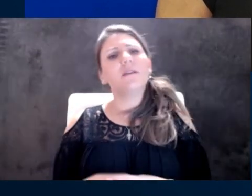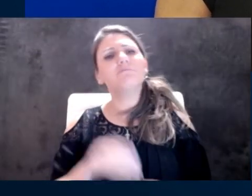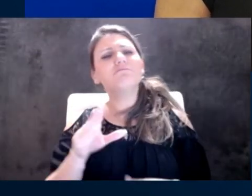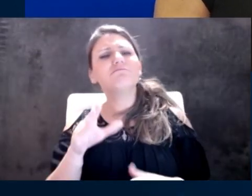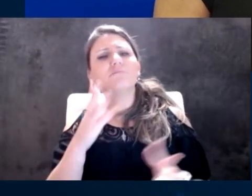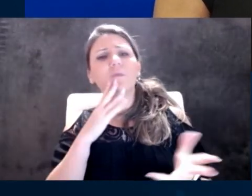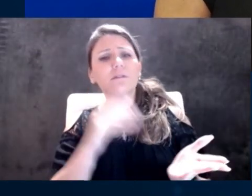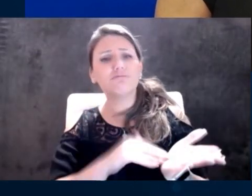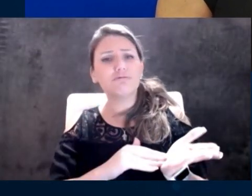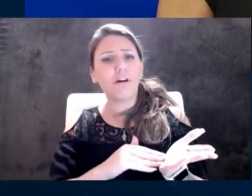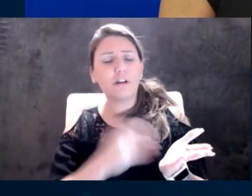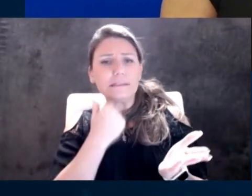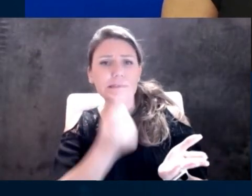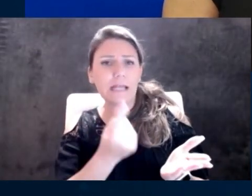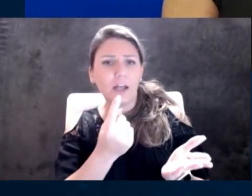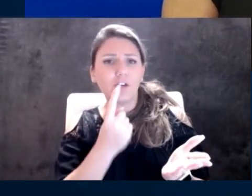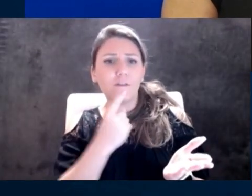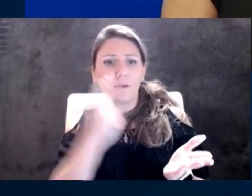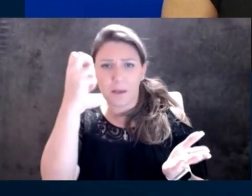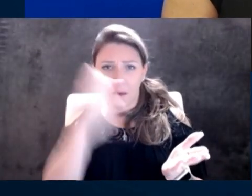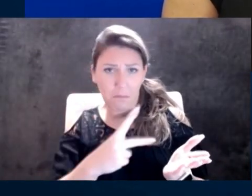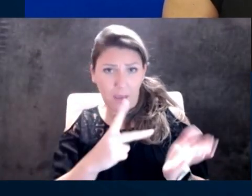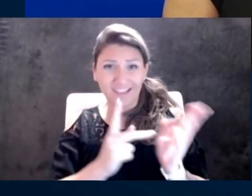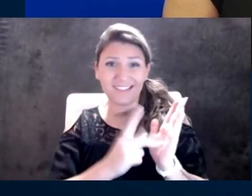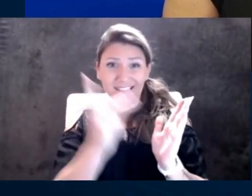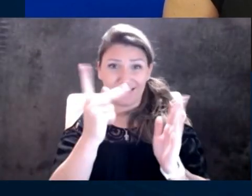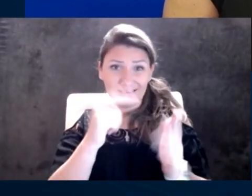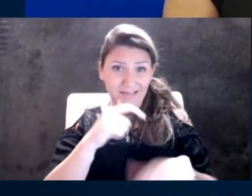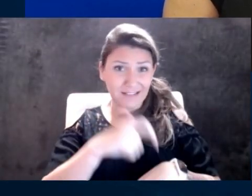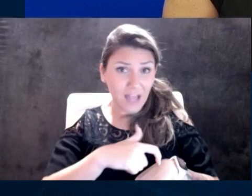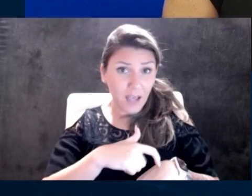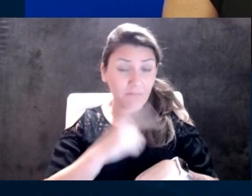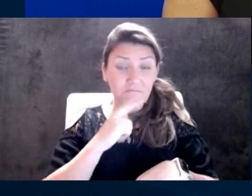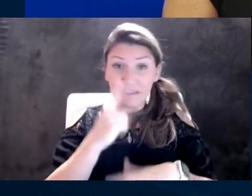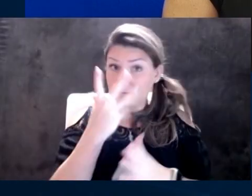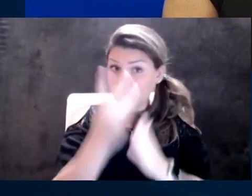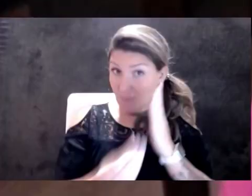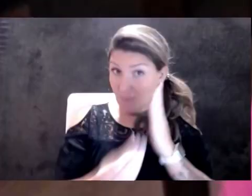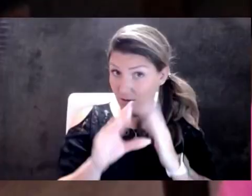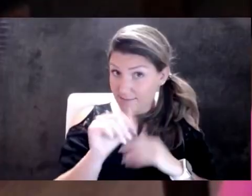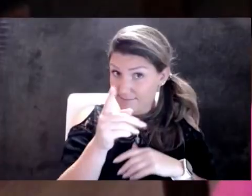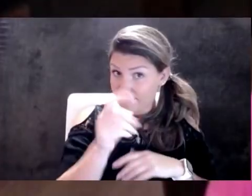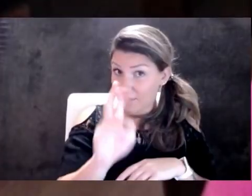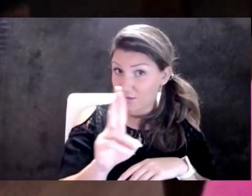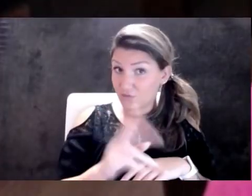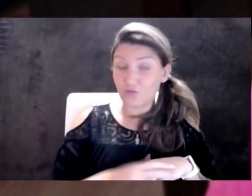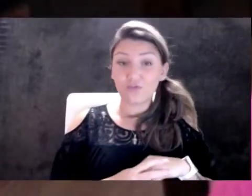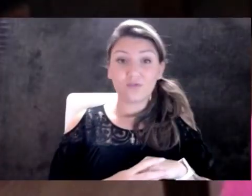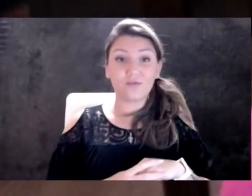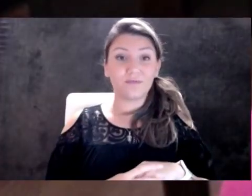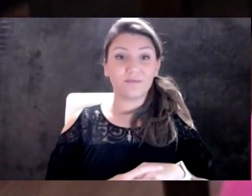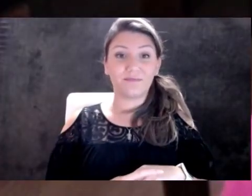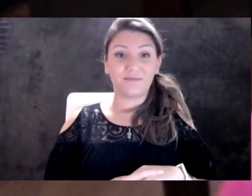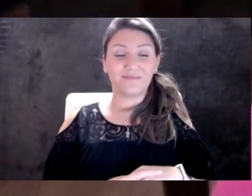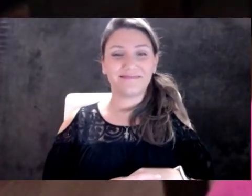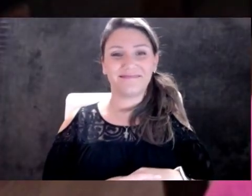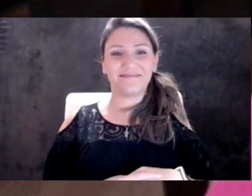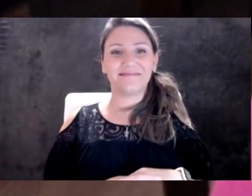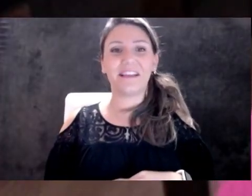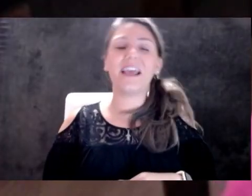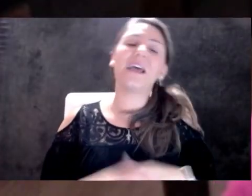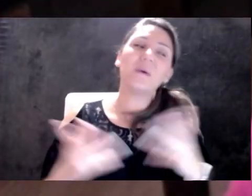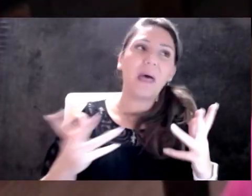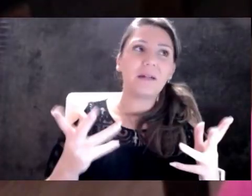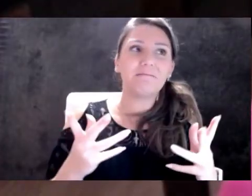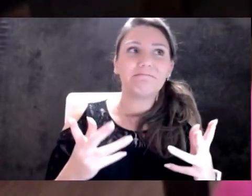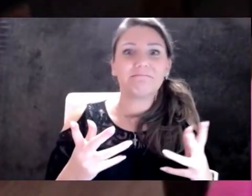about? It came back again. Is it gone? Well, with and I